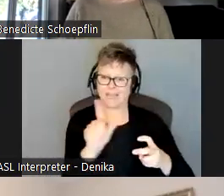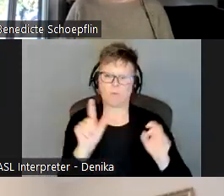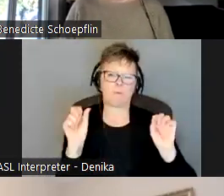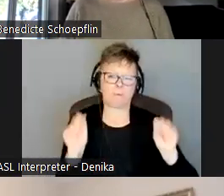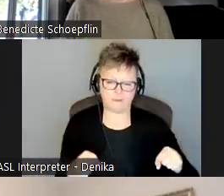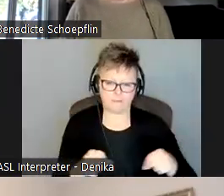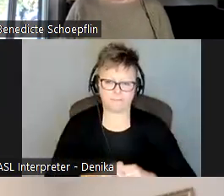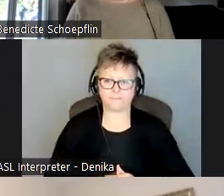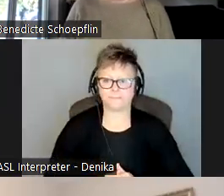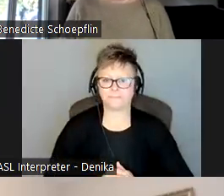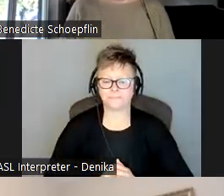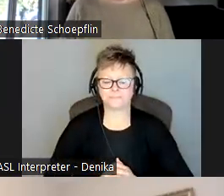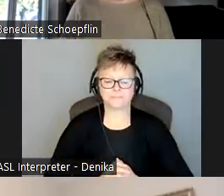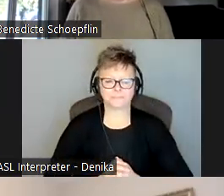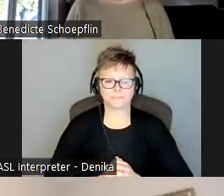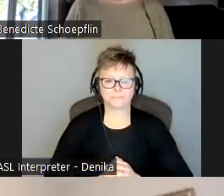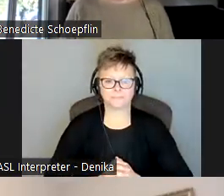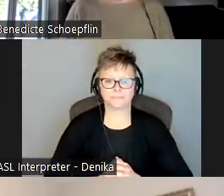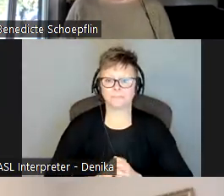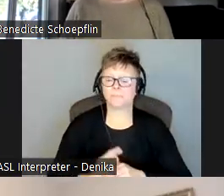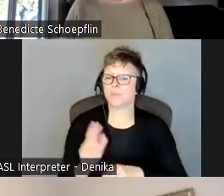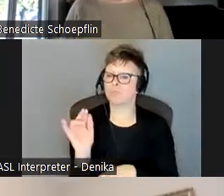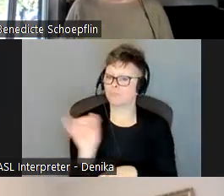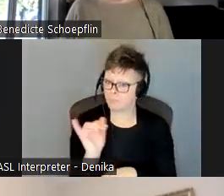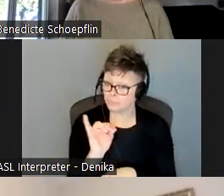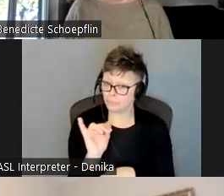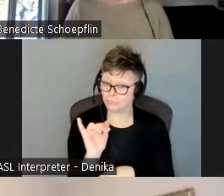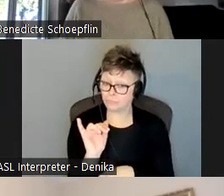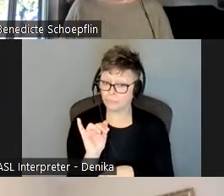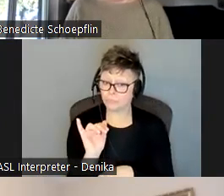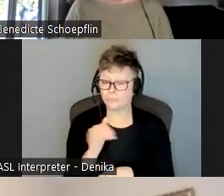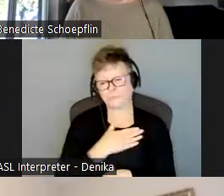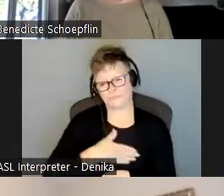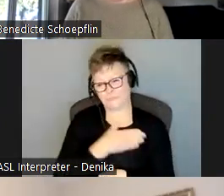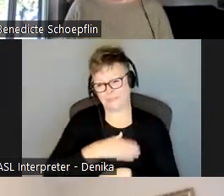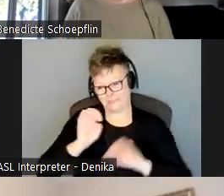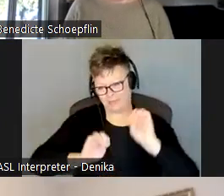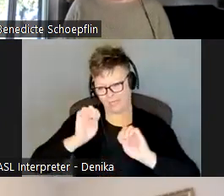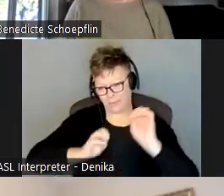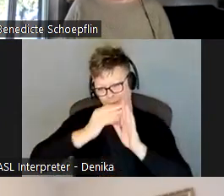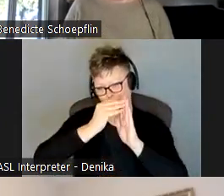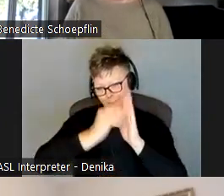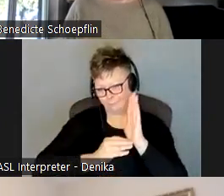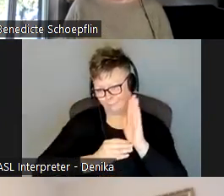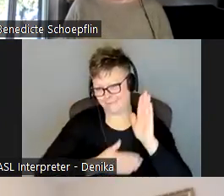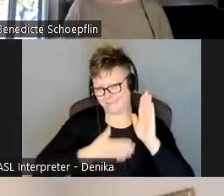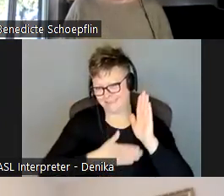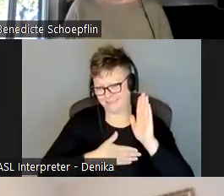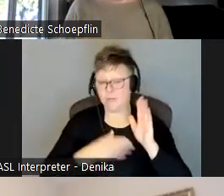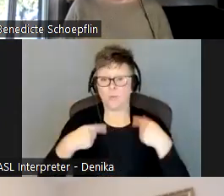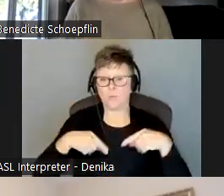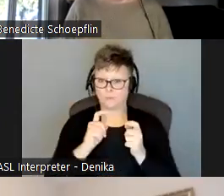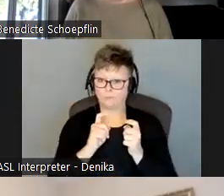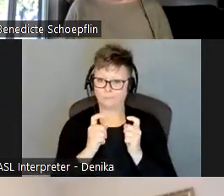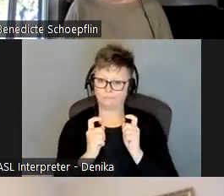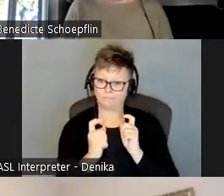session. Also, we do encourage you to complete an evaluation. We have modified the evaluation to make it a